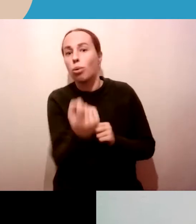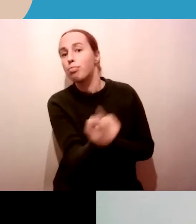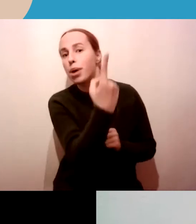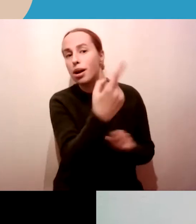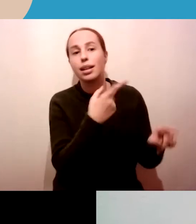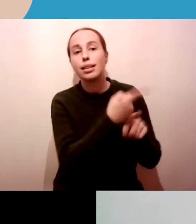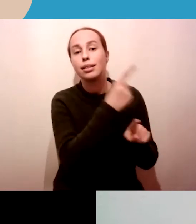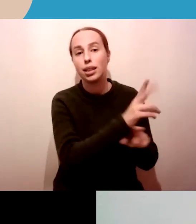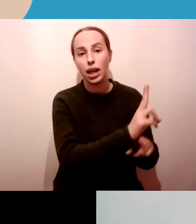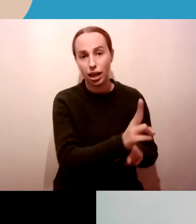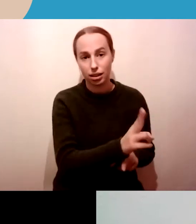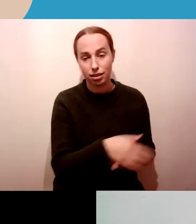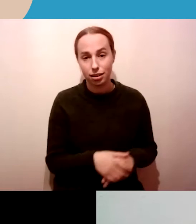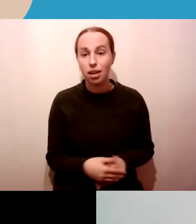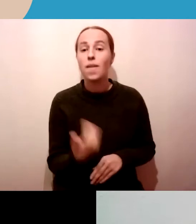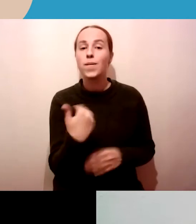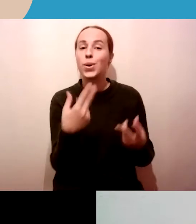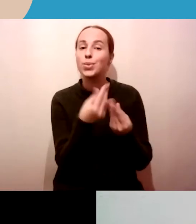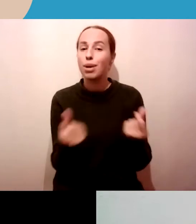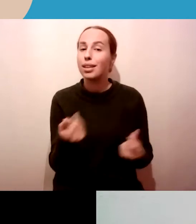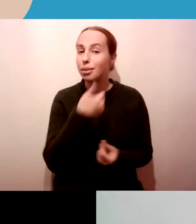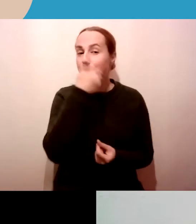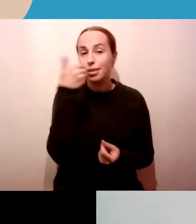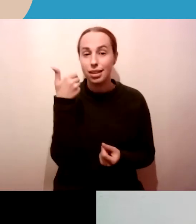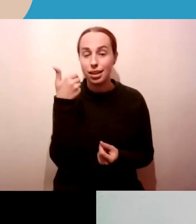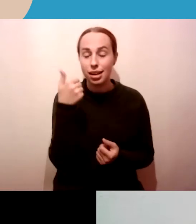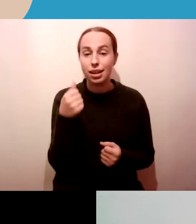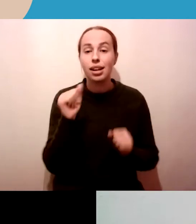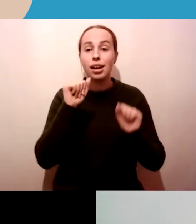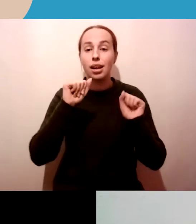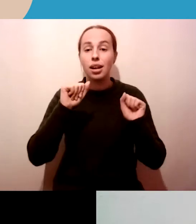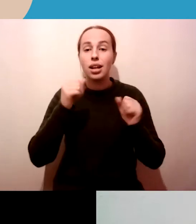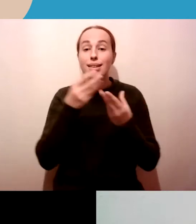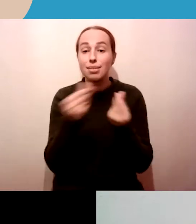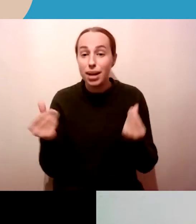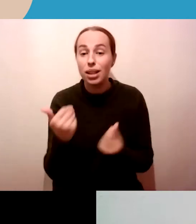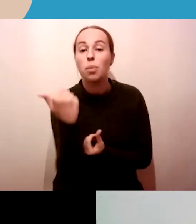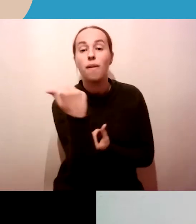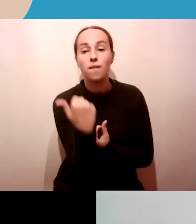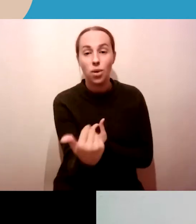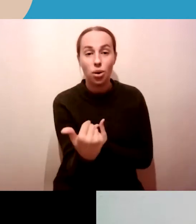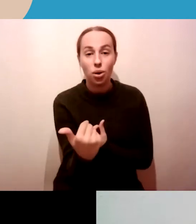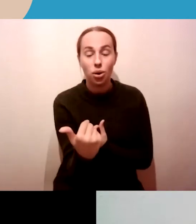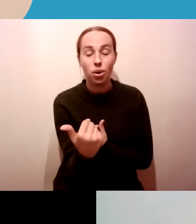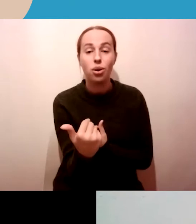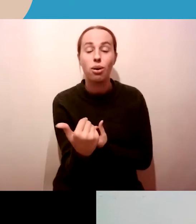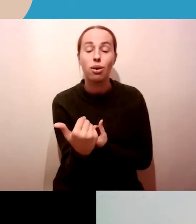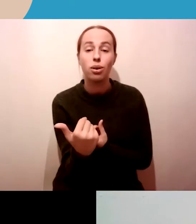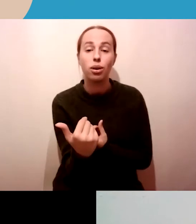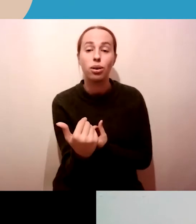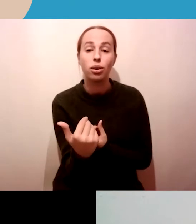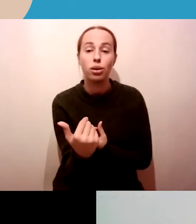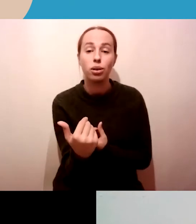Sure, if this child is expelled, then someone else may step in and bully other children. And as